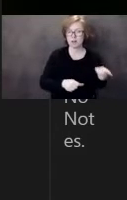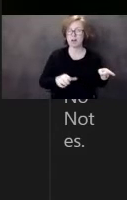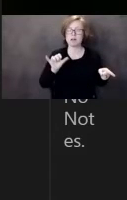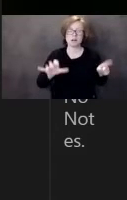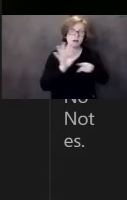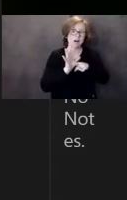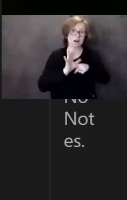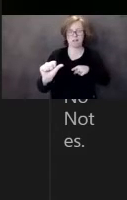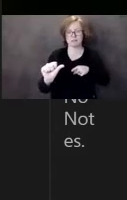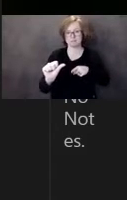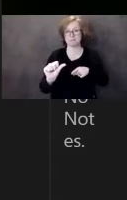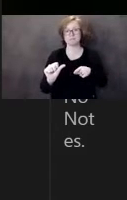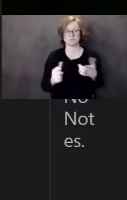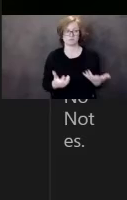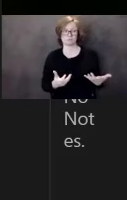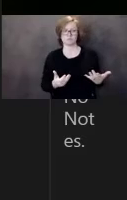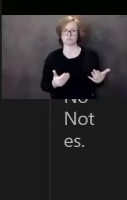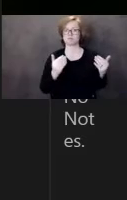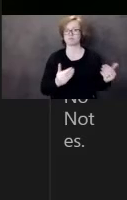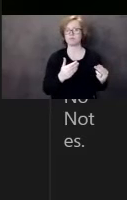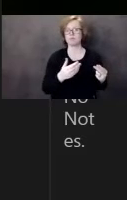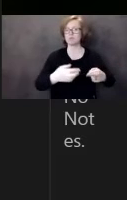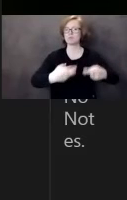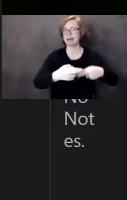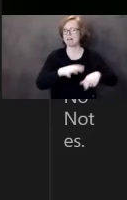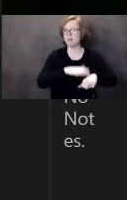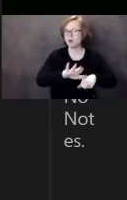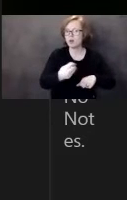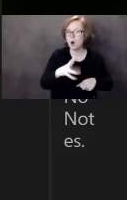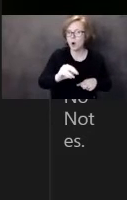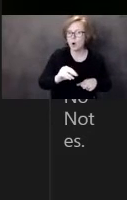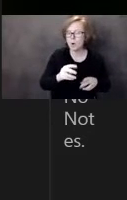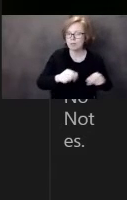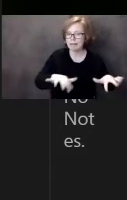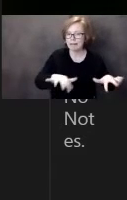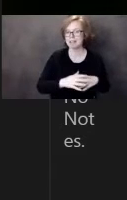that recycling of on your own land. And I'm worried about the time. I could go on forever.